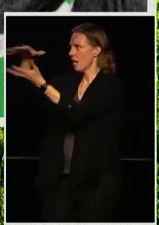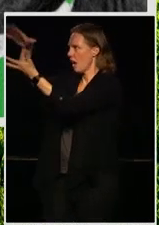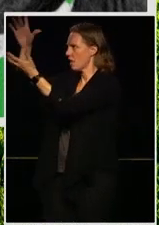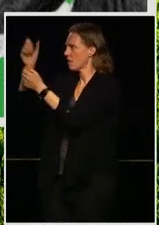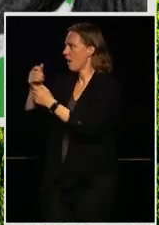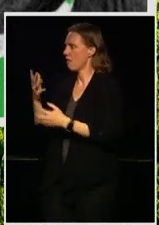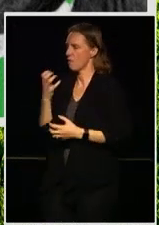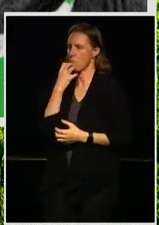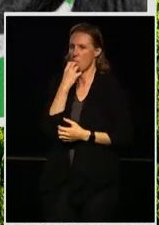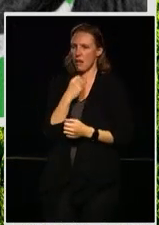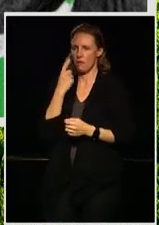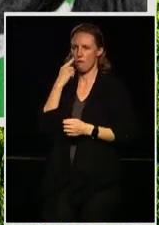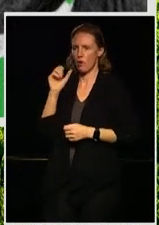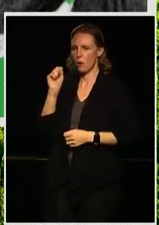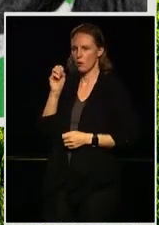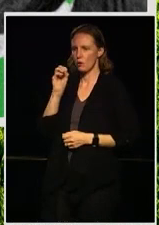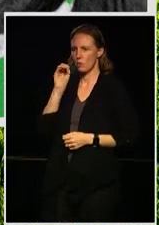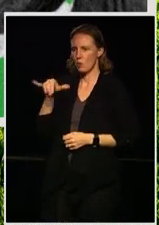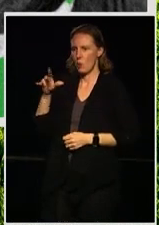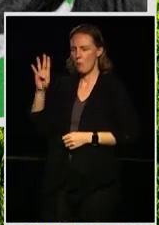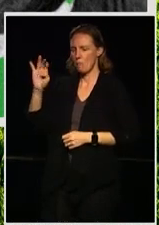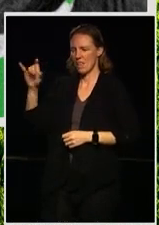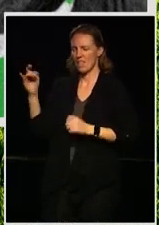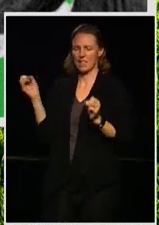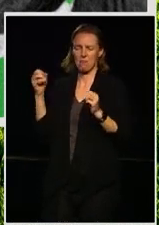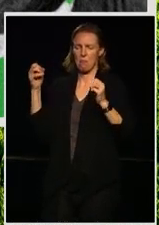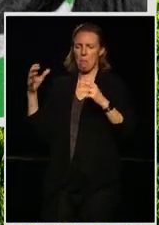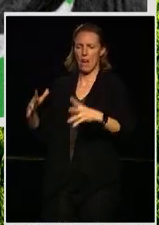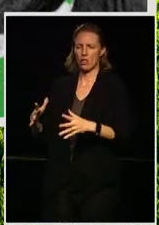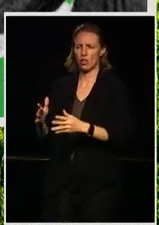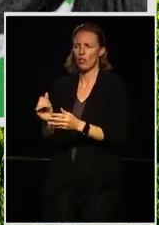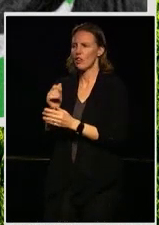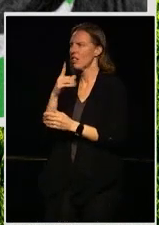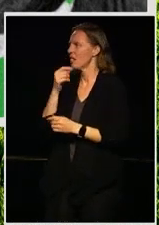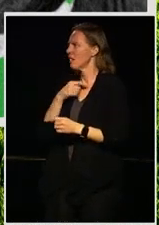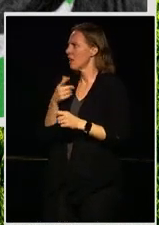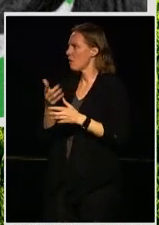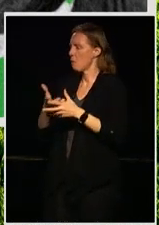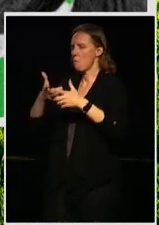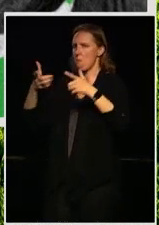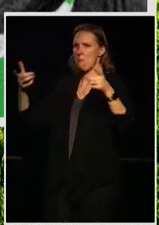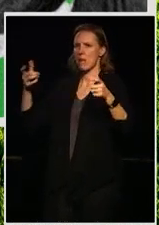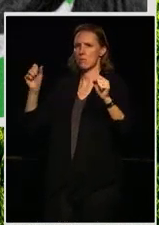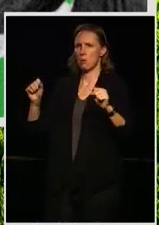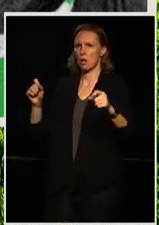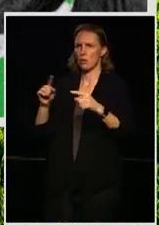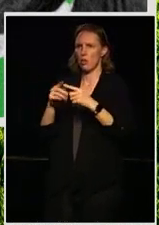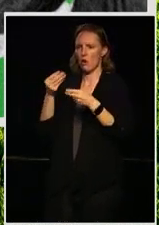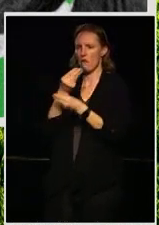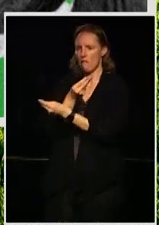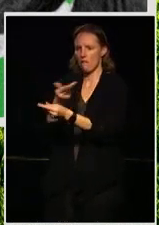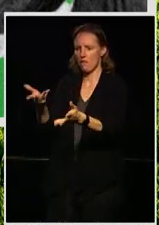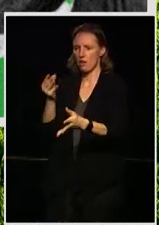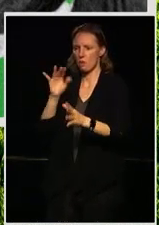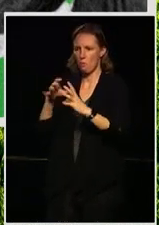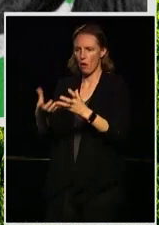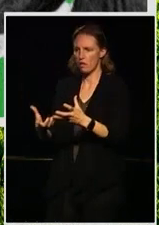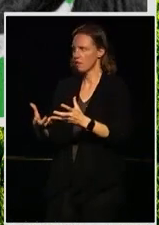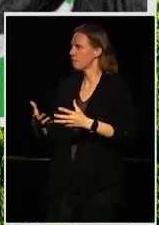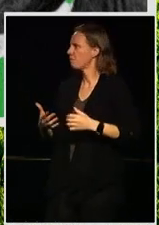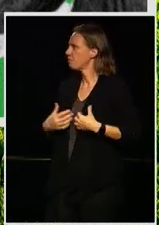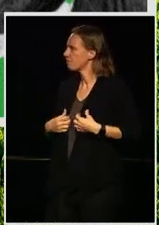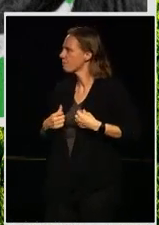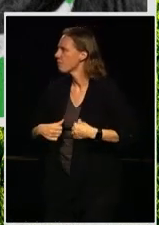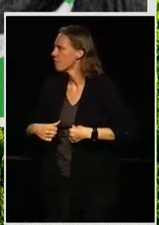for soybean. It's a magical seed with immense potential to feed the world. In the following, I